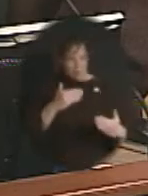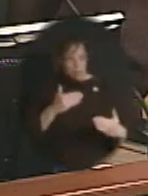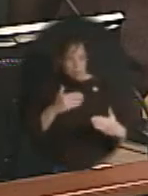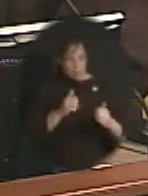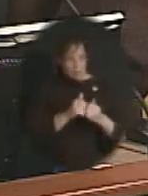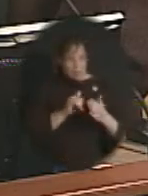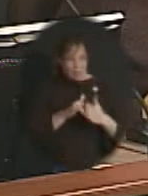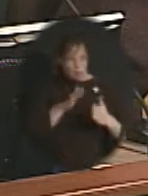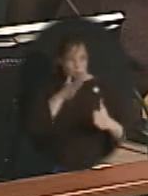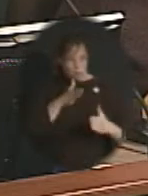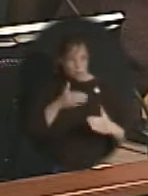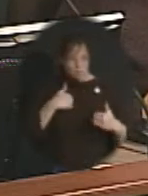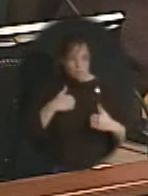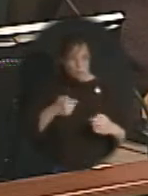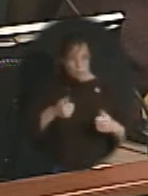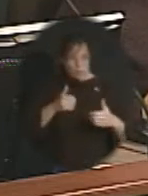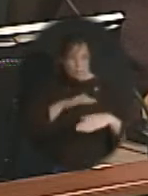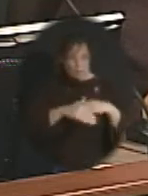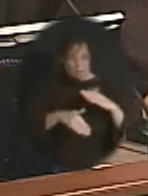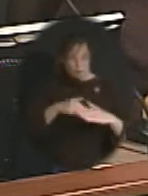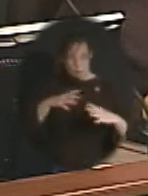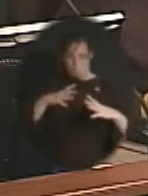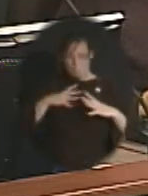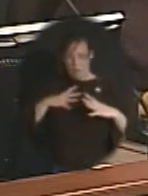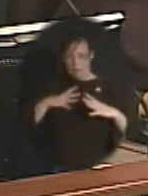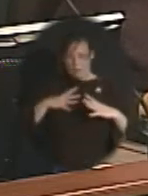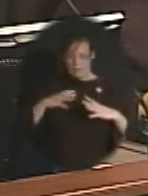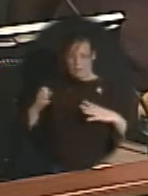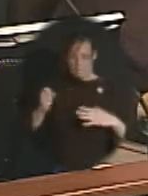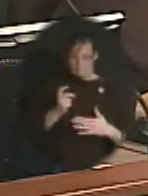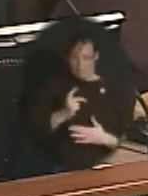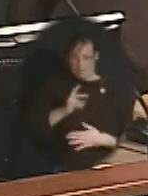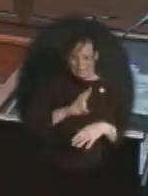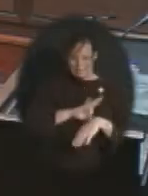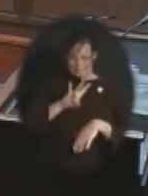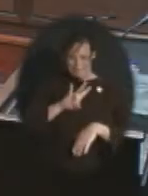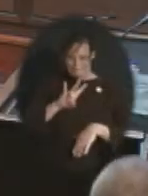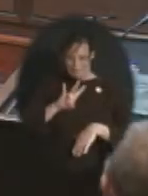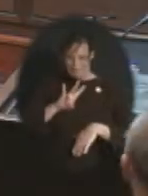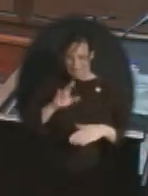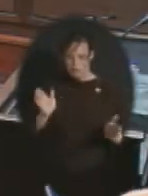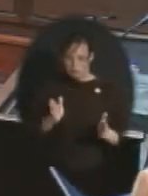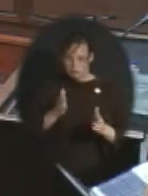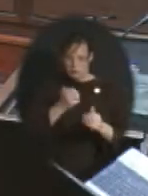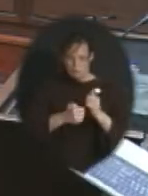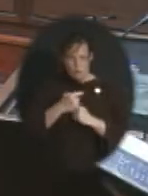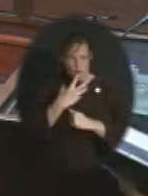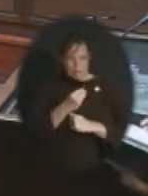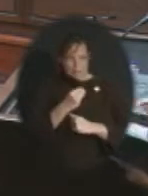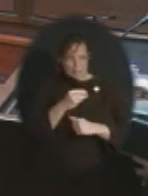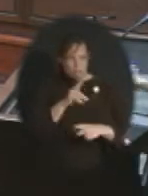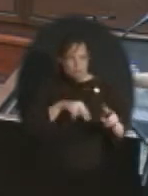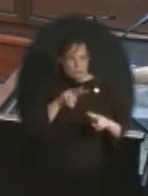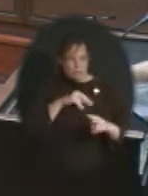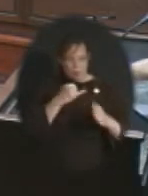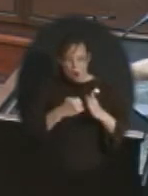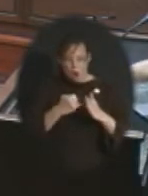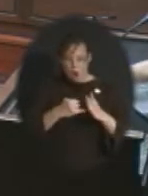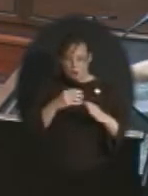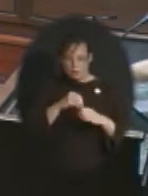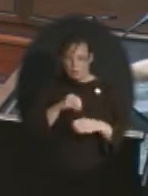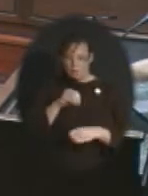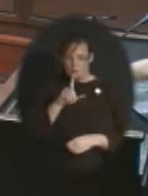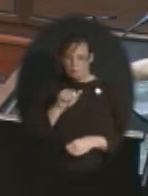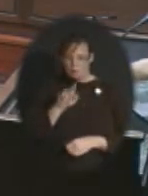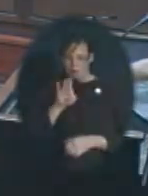With that, we will take a quick comfort break and reconvene here at 7 o'clock. I encourage everyone to go out and look at the faculty art reception in the lobby.